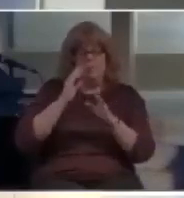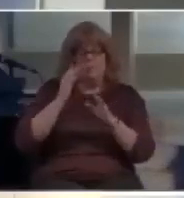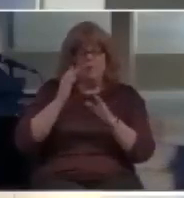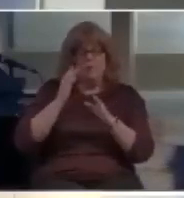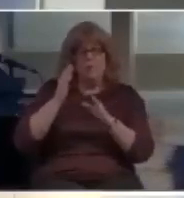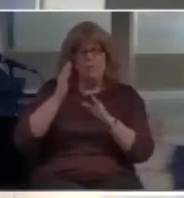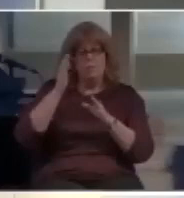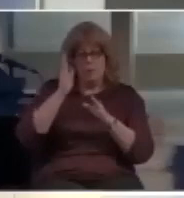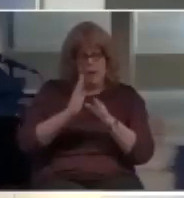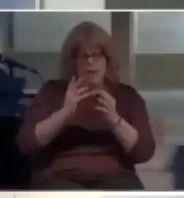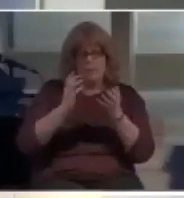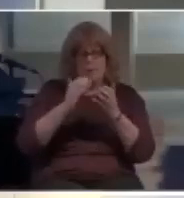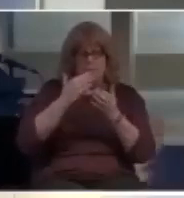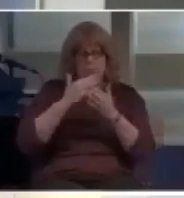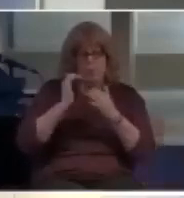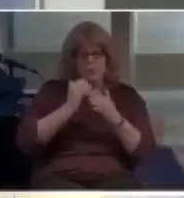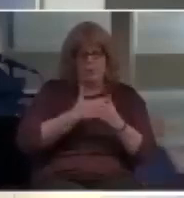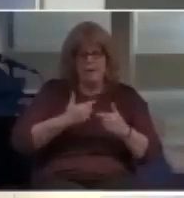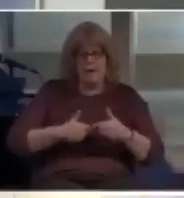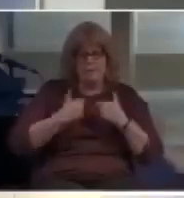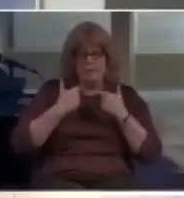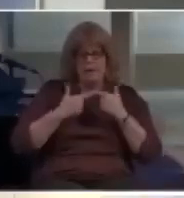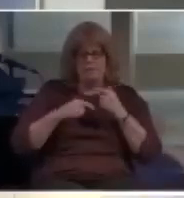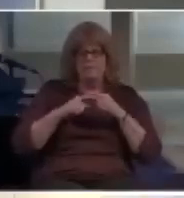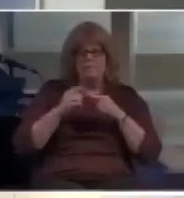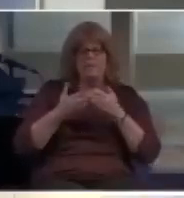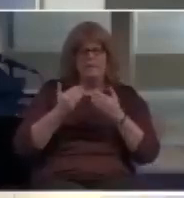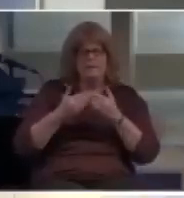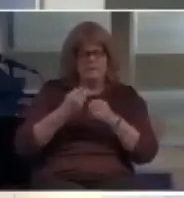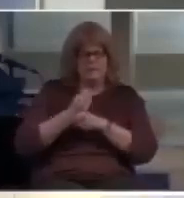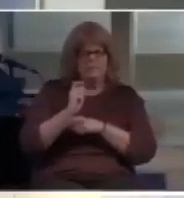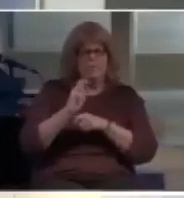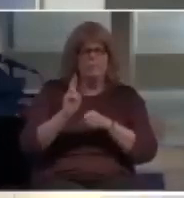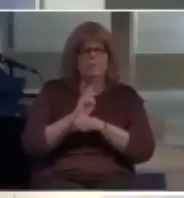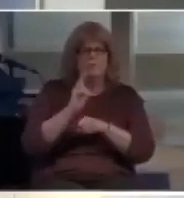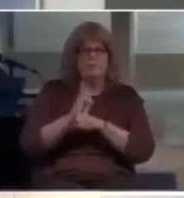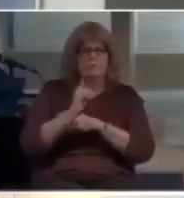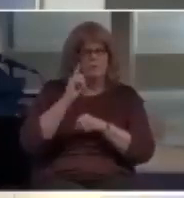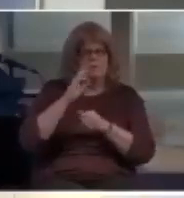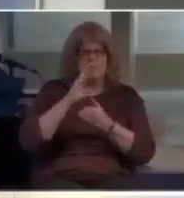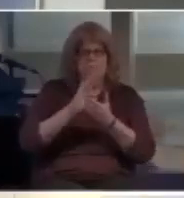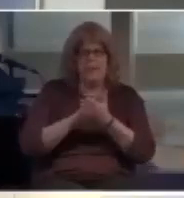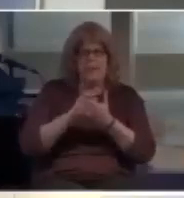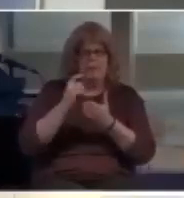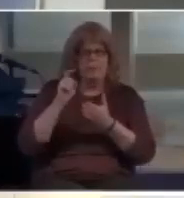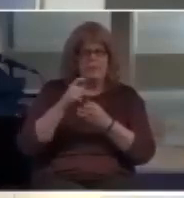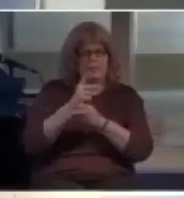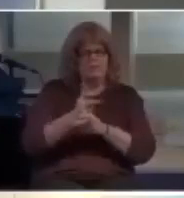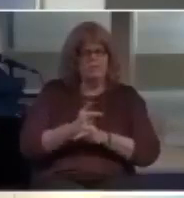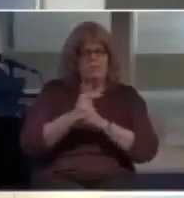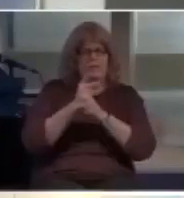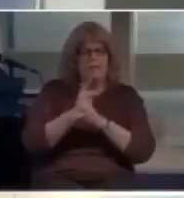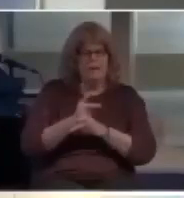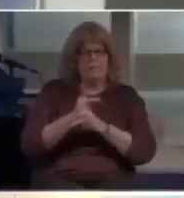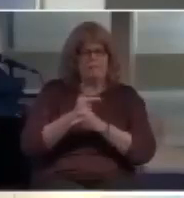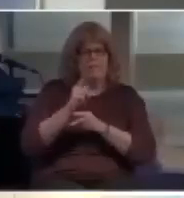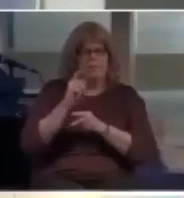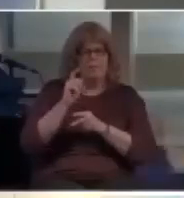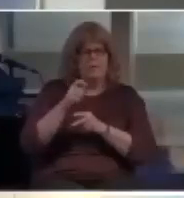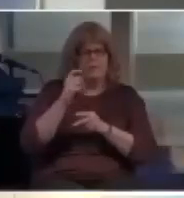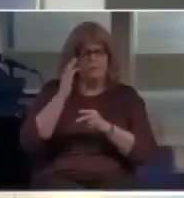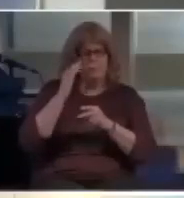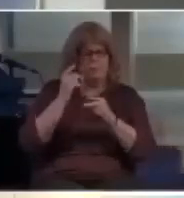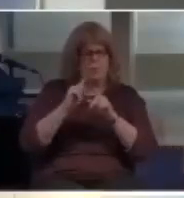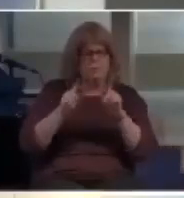for good in our lives, it is easily corrupted and used for ill, and we need to be careful. We need to be able to